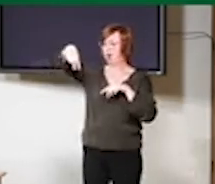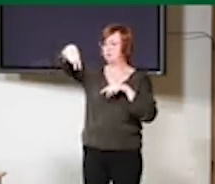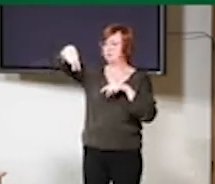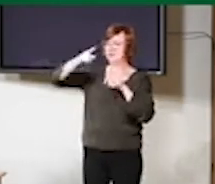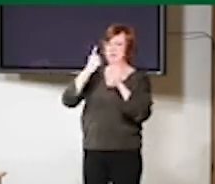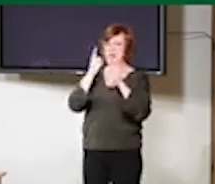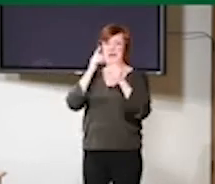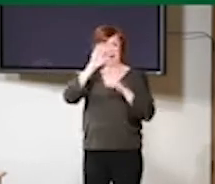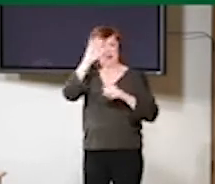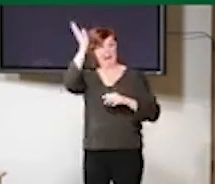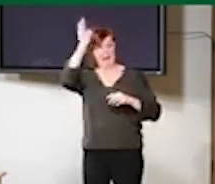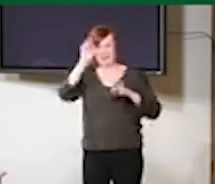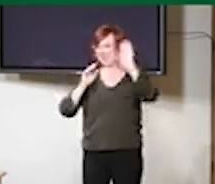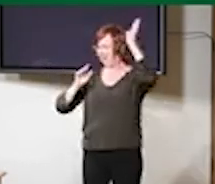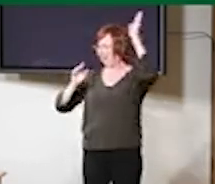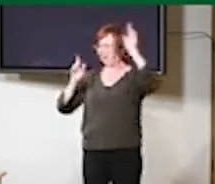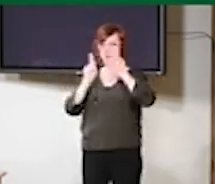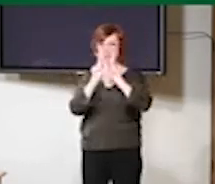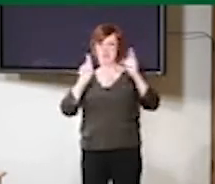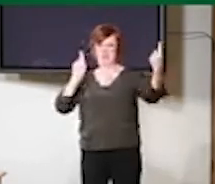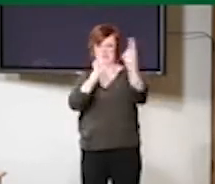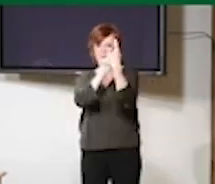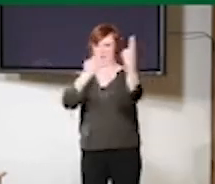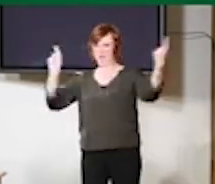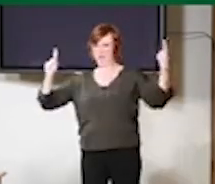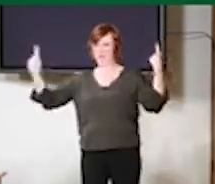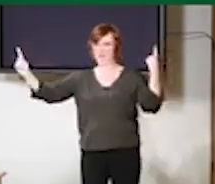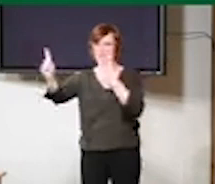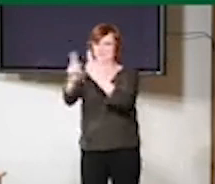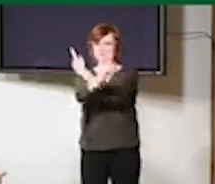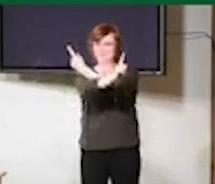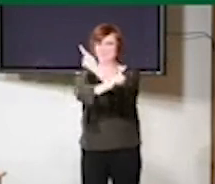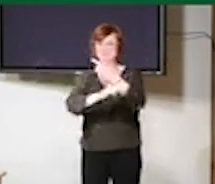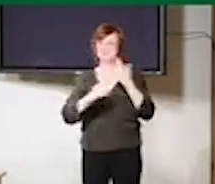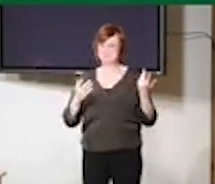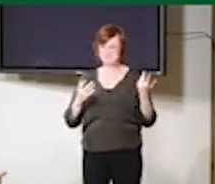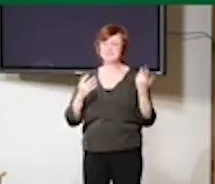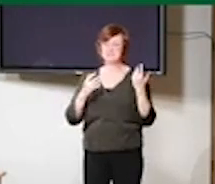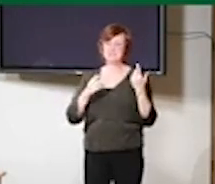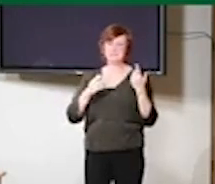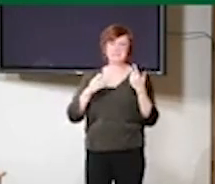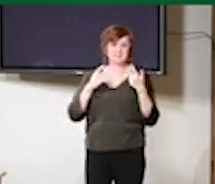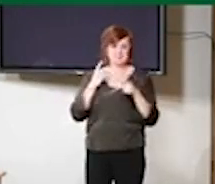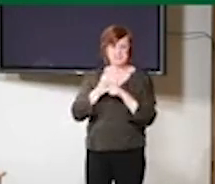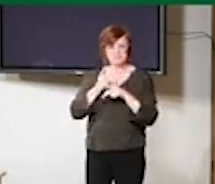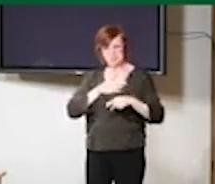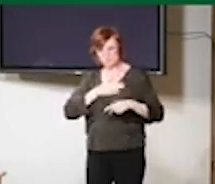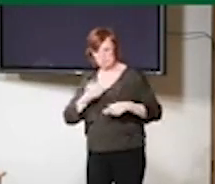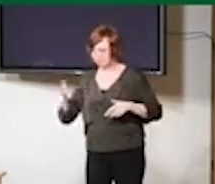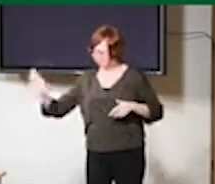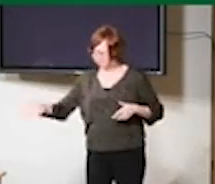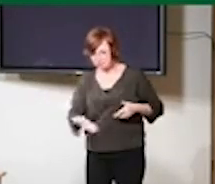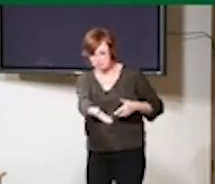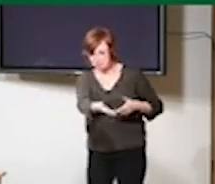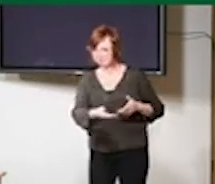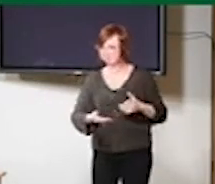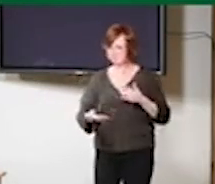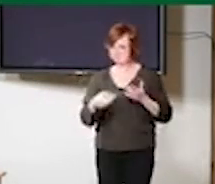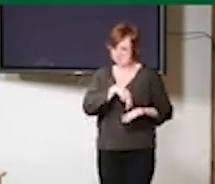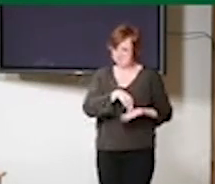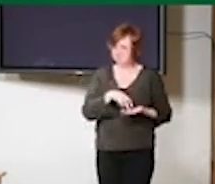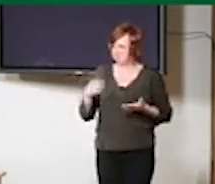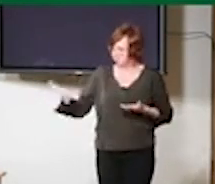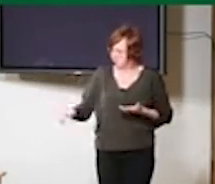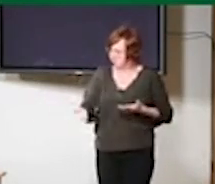greet each other, but move out of each other's way, but also remain connected and be willing to help. So I think personally we've done